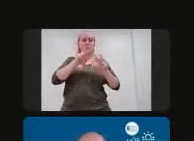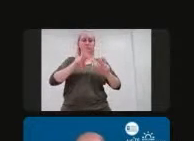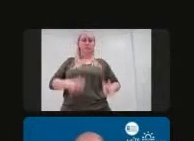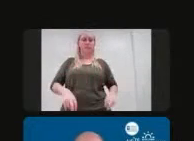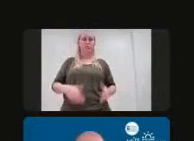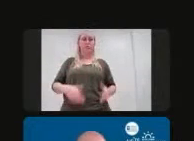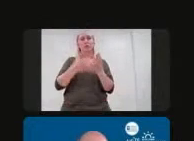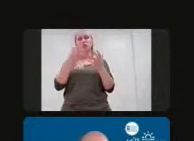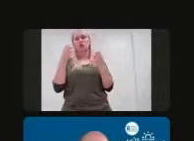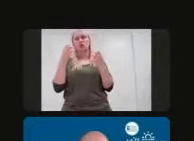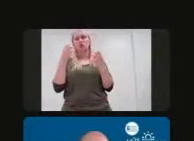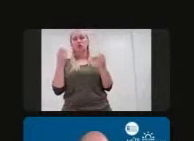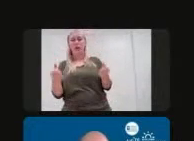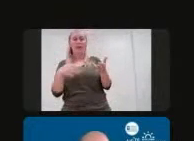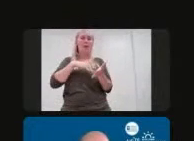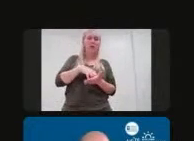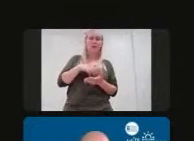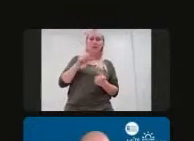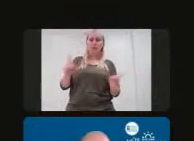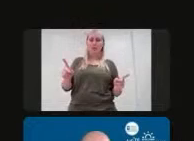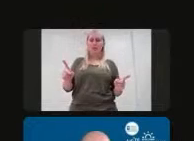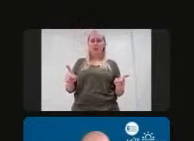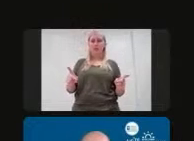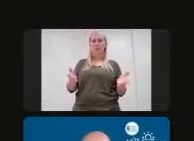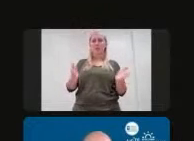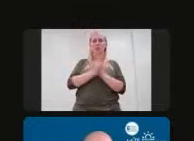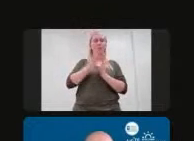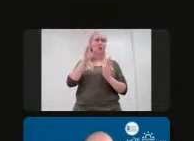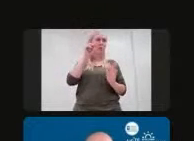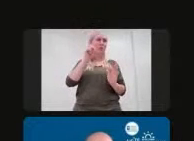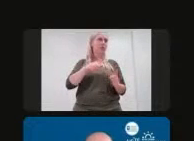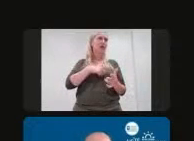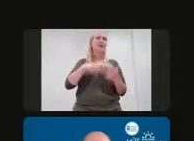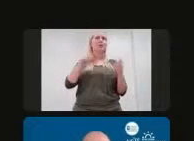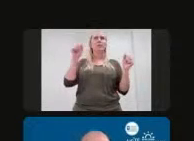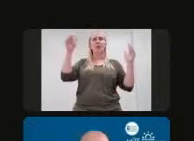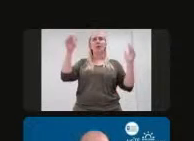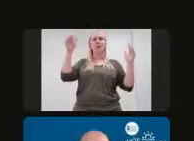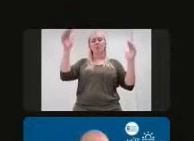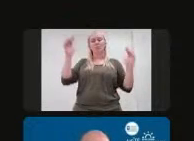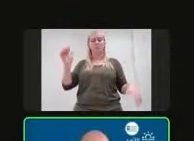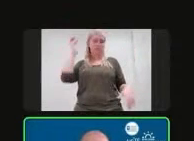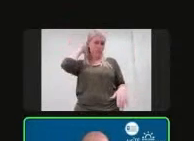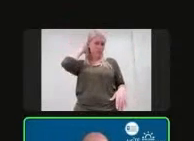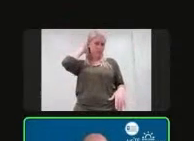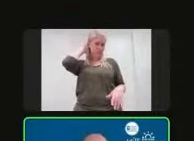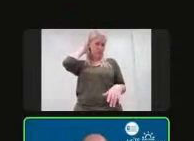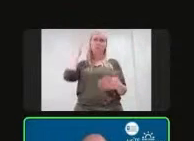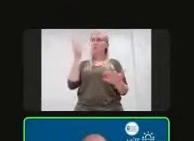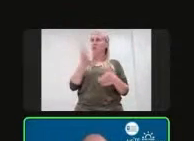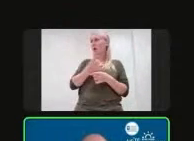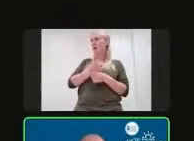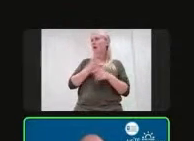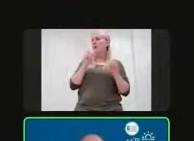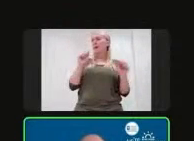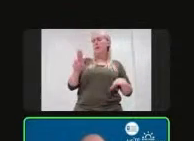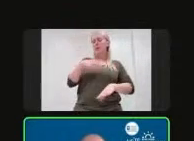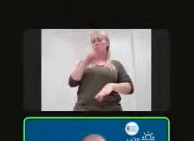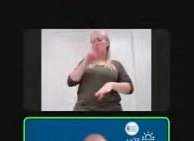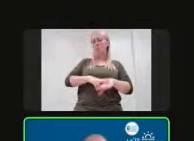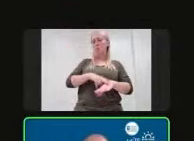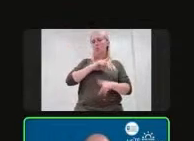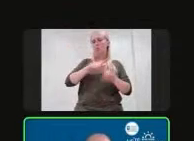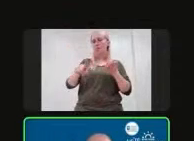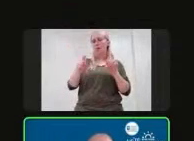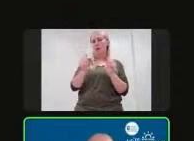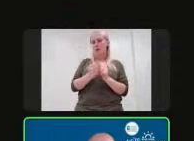weakness, opportunities, threat, and call the question, and then we can come down. Right. And I mean, that can be the norm, but with